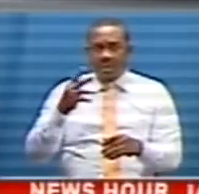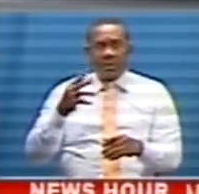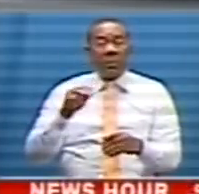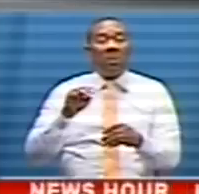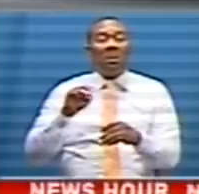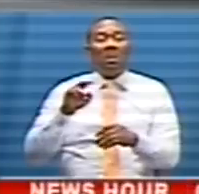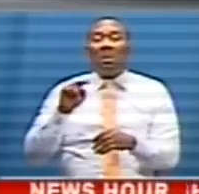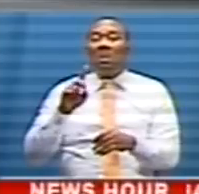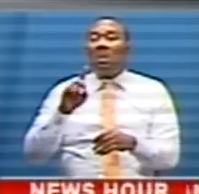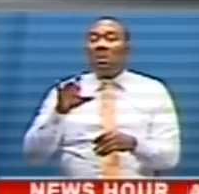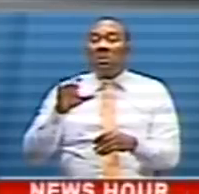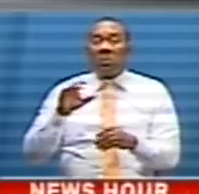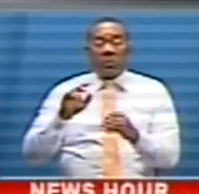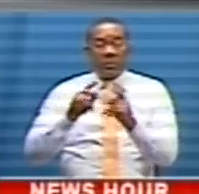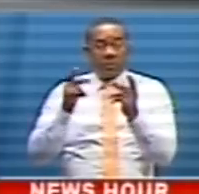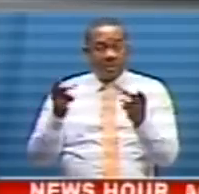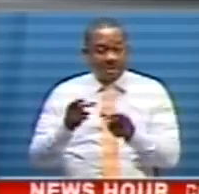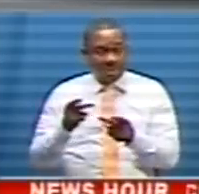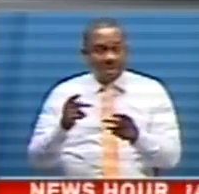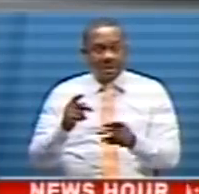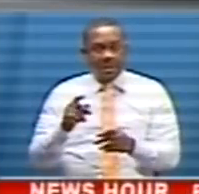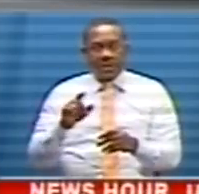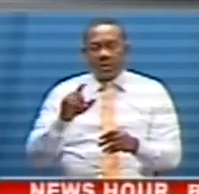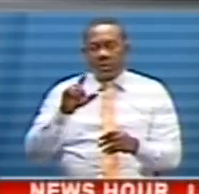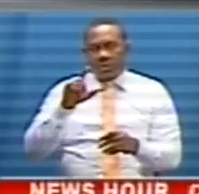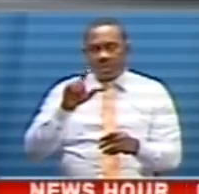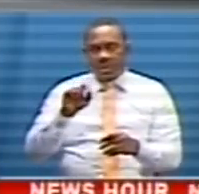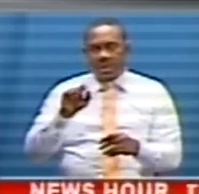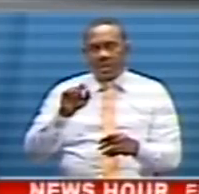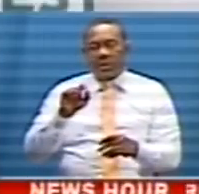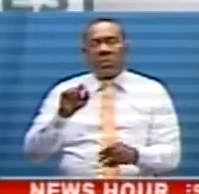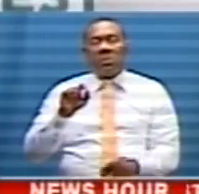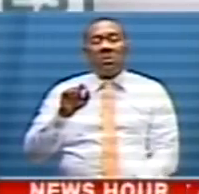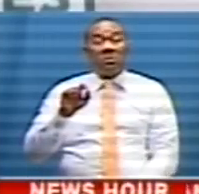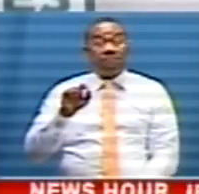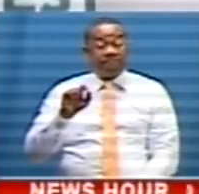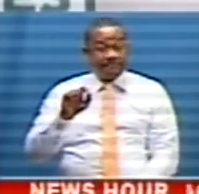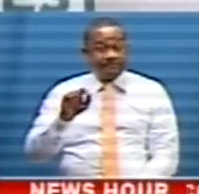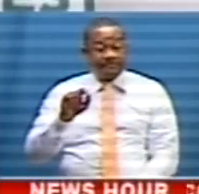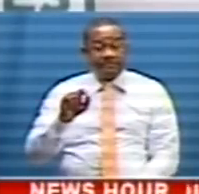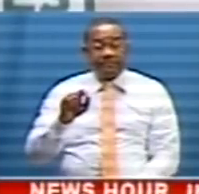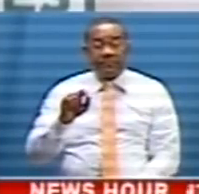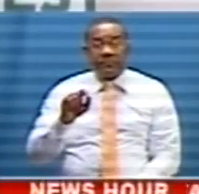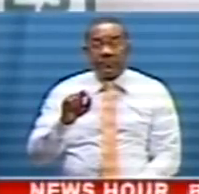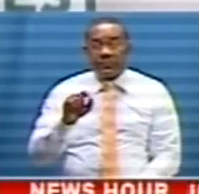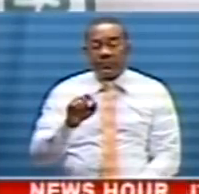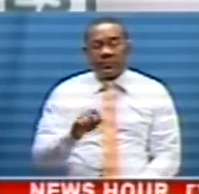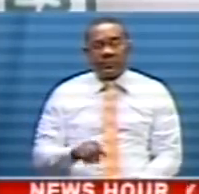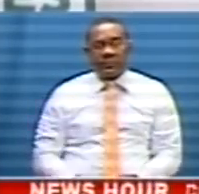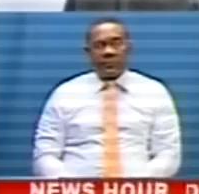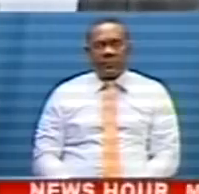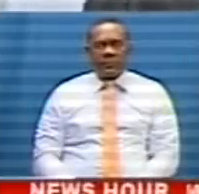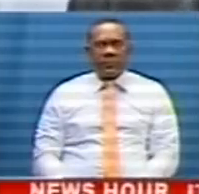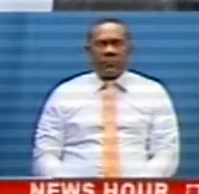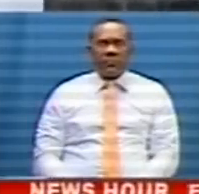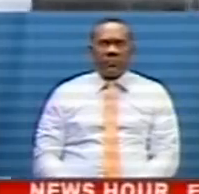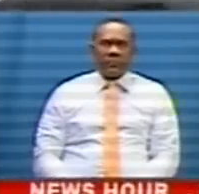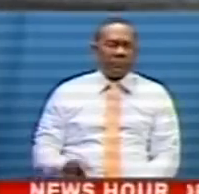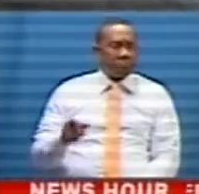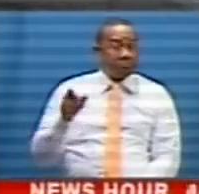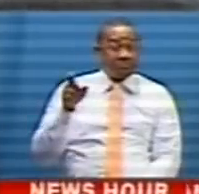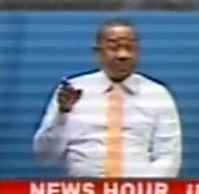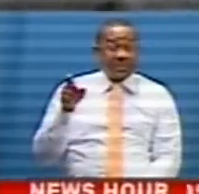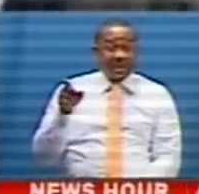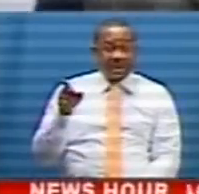NDC party for the 2020 general elections. Fritz Baffour, a journalist, politician